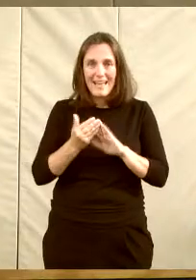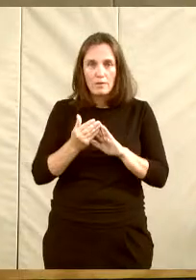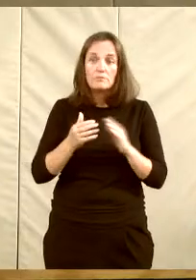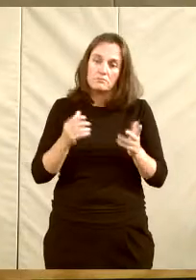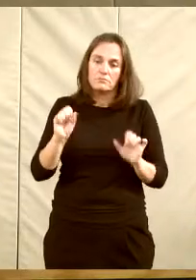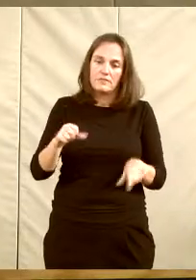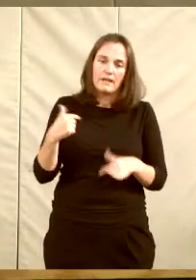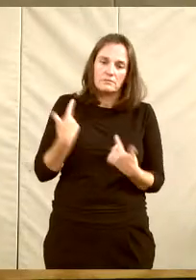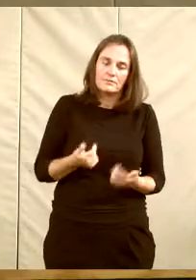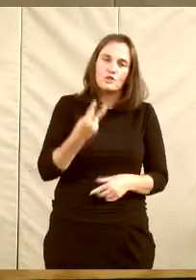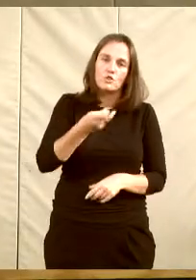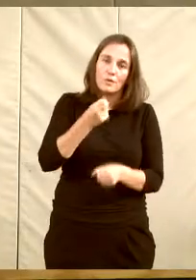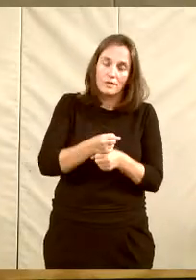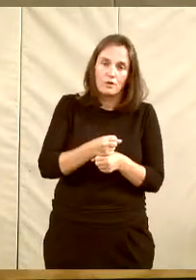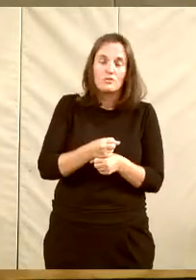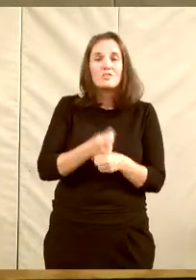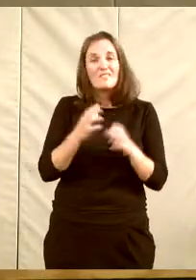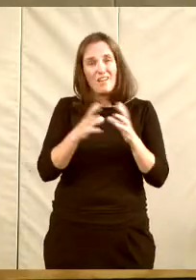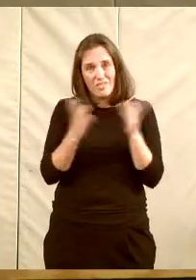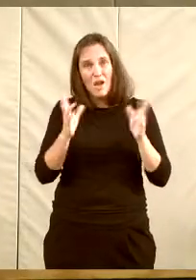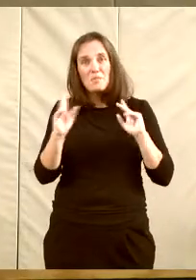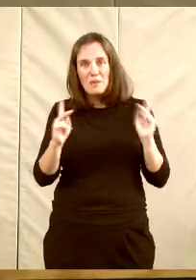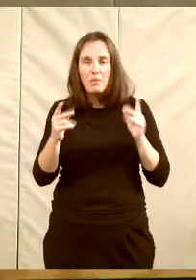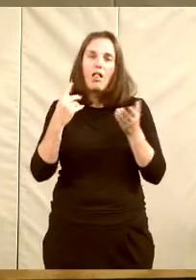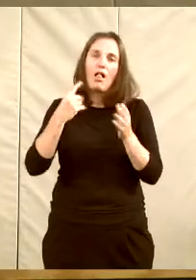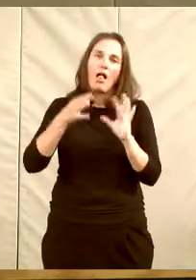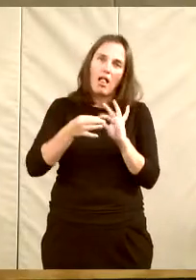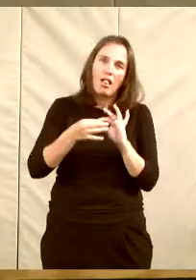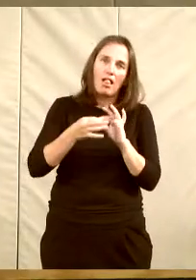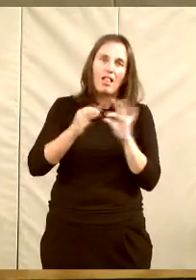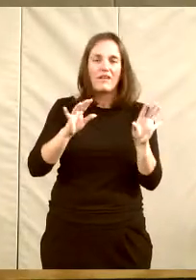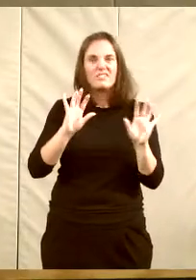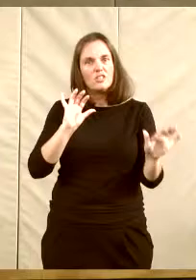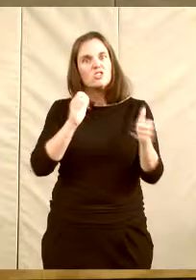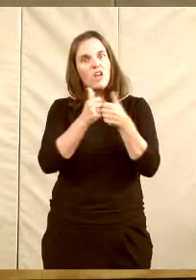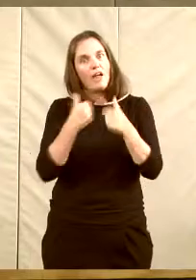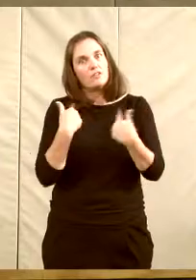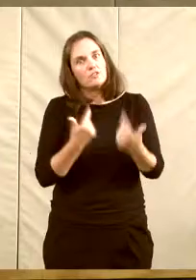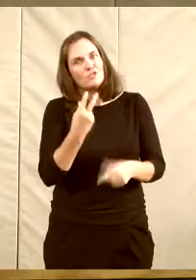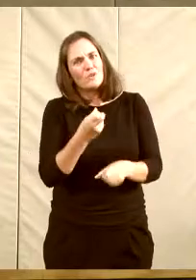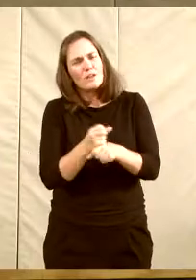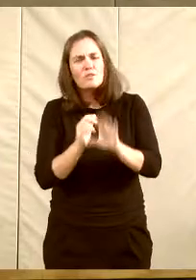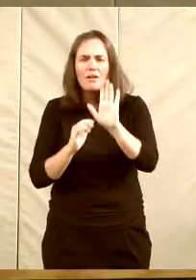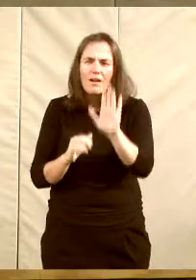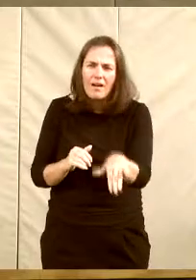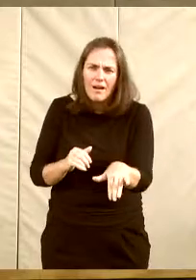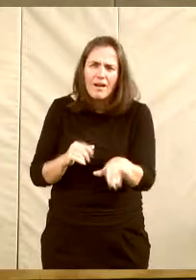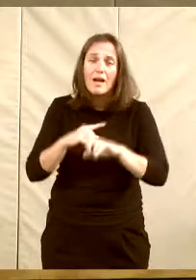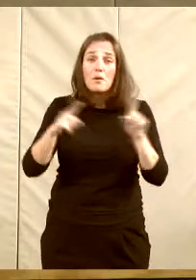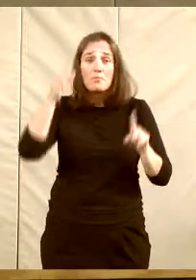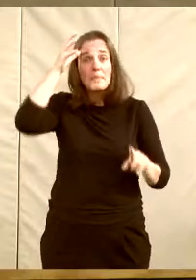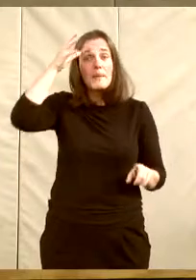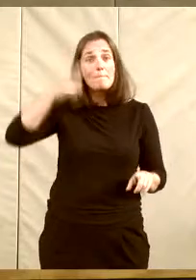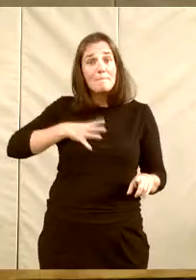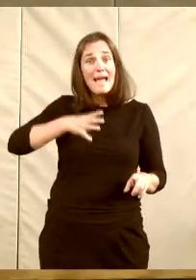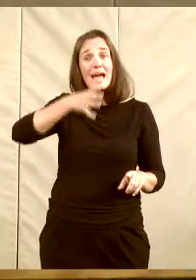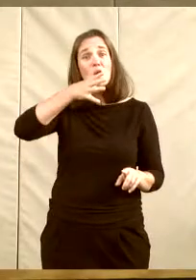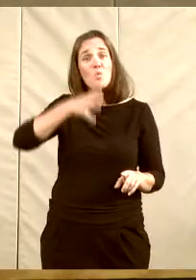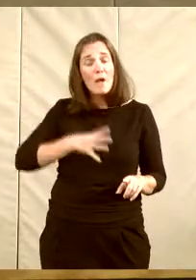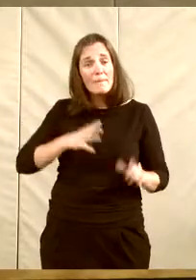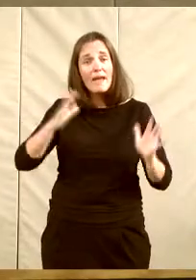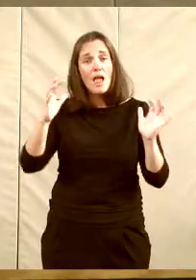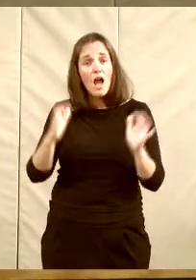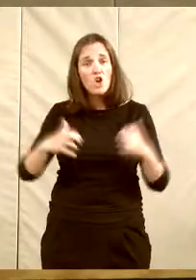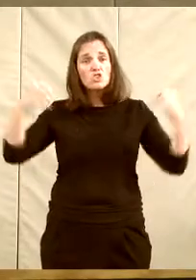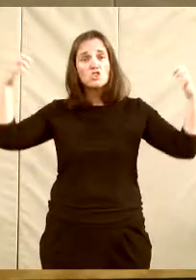lot of people have spoken of how challenging they have been. I want to encourage you. The men and women in the stands, in this stadium around you